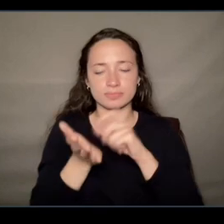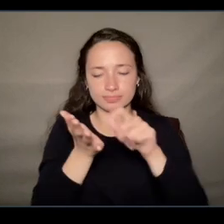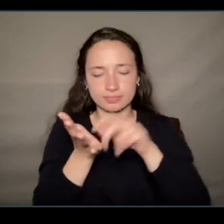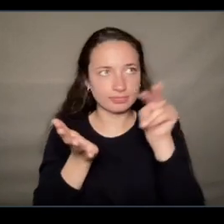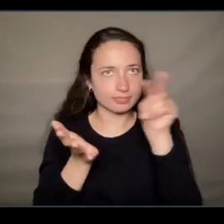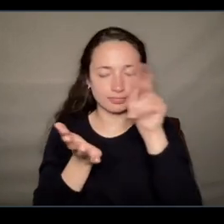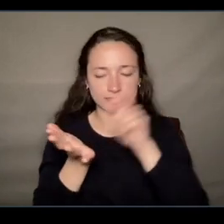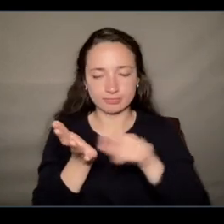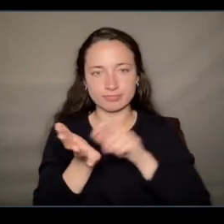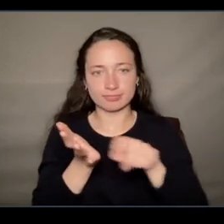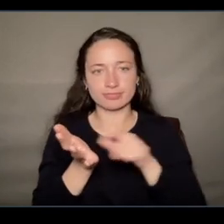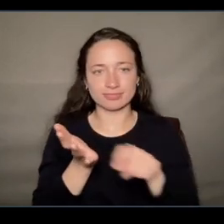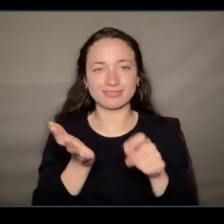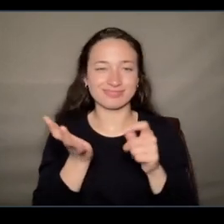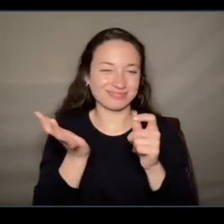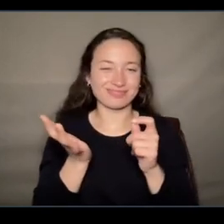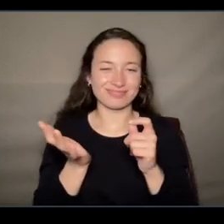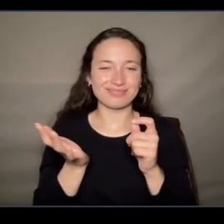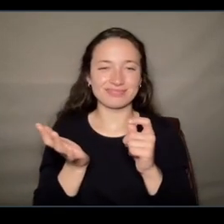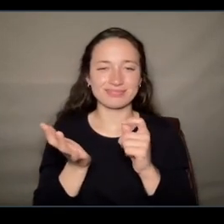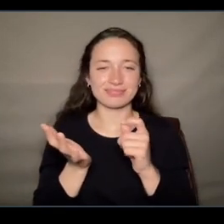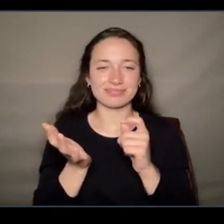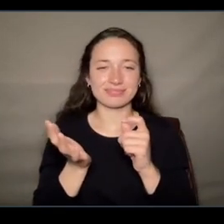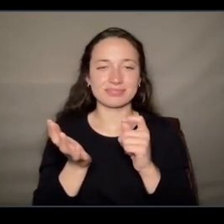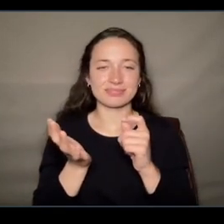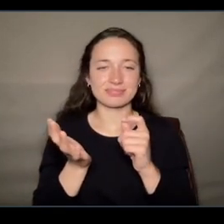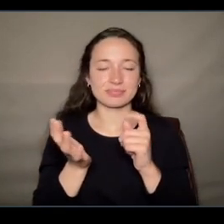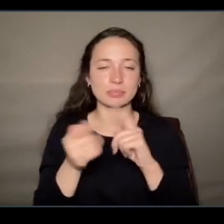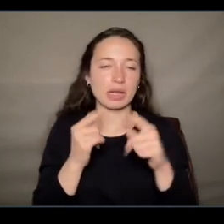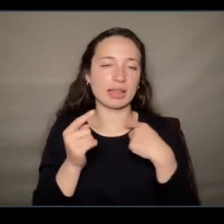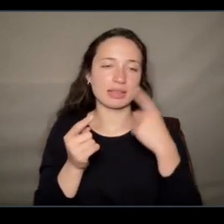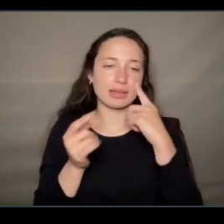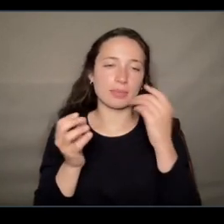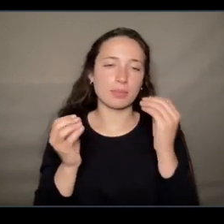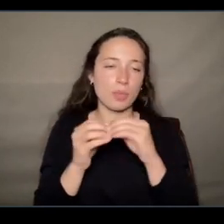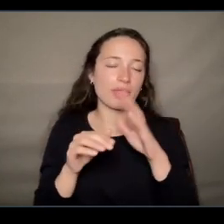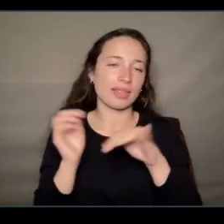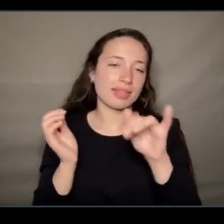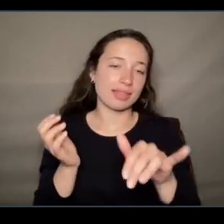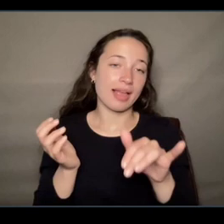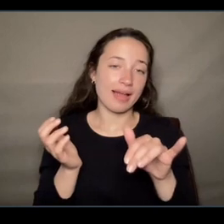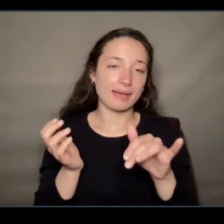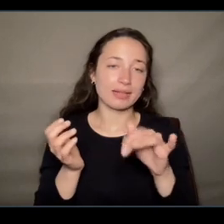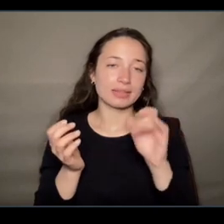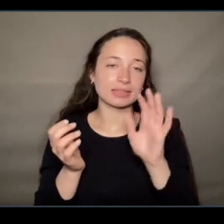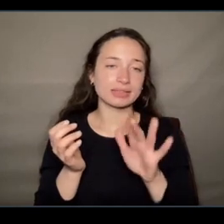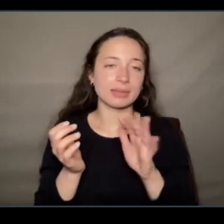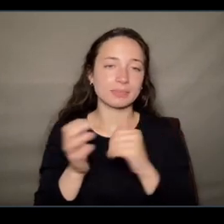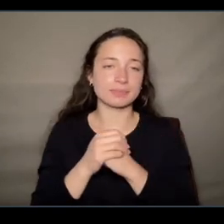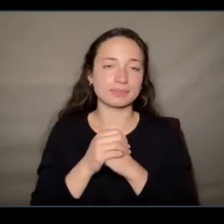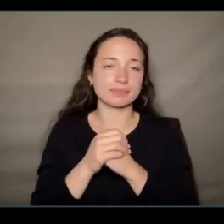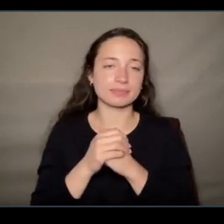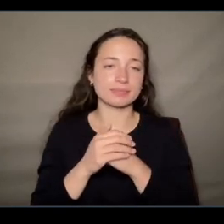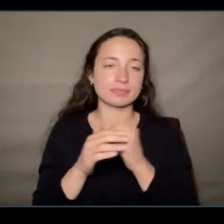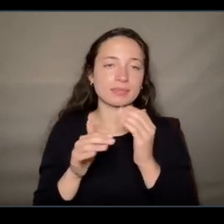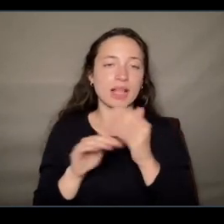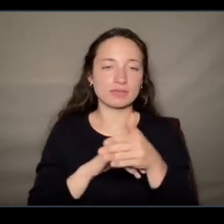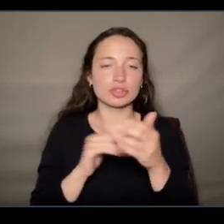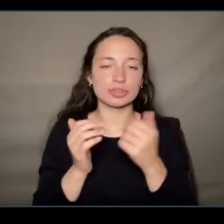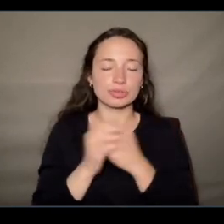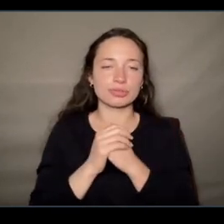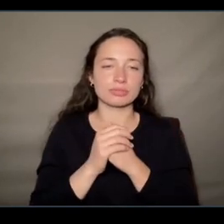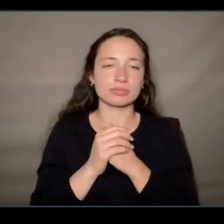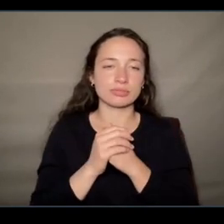dashing something down that I'm actually observing. But I think more than that, it's